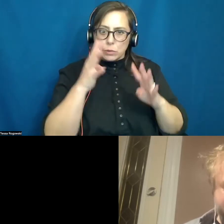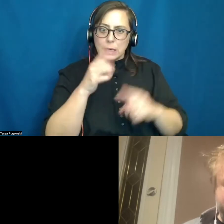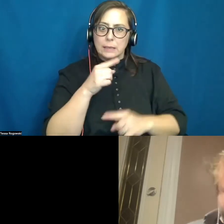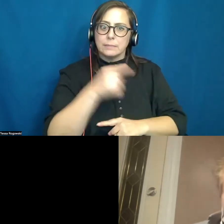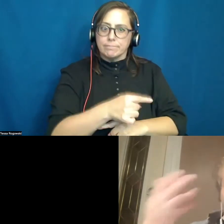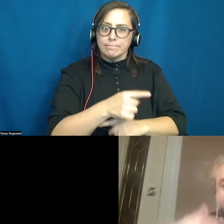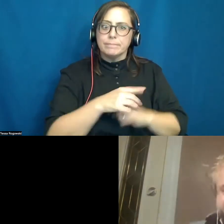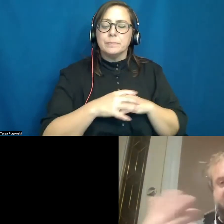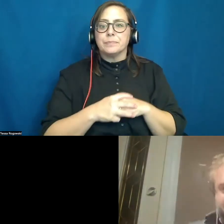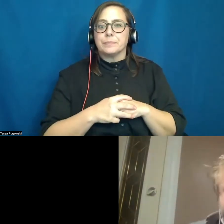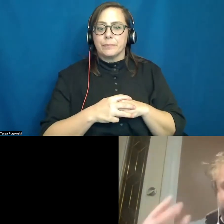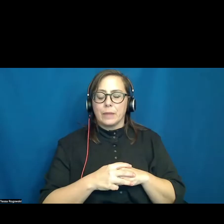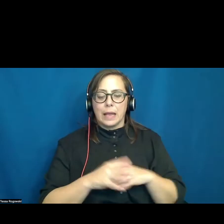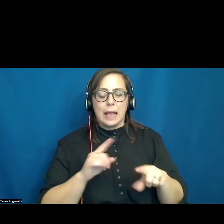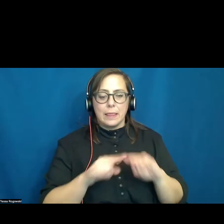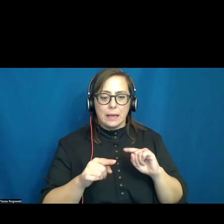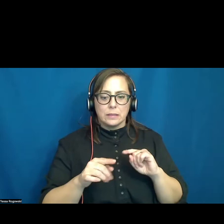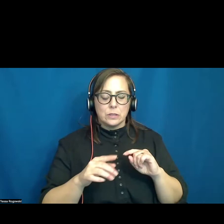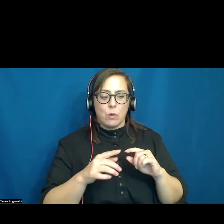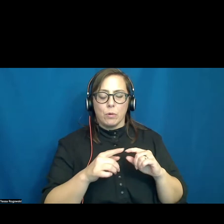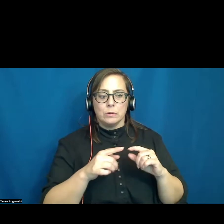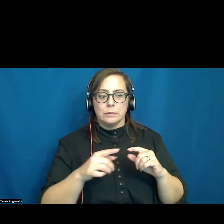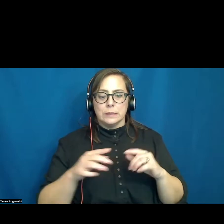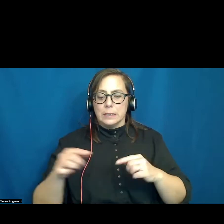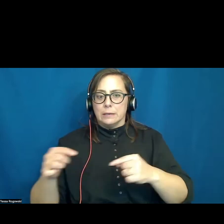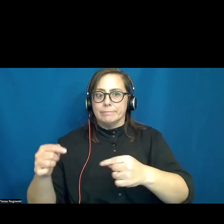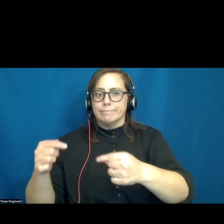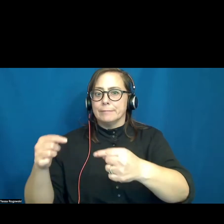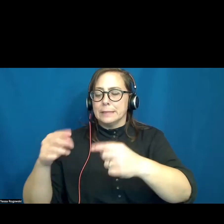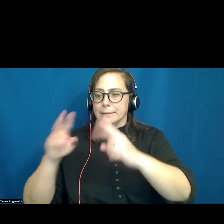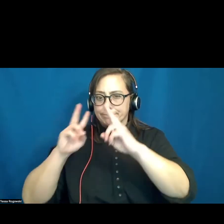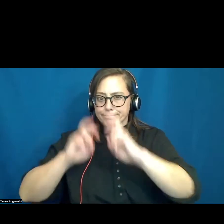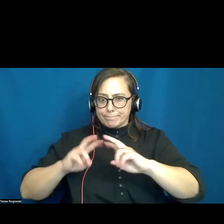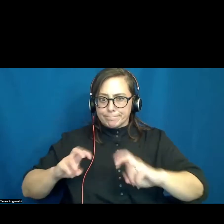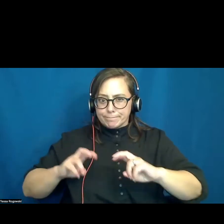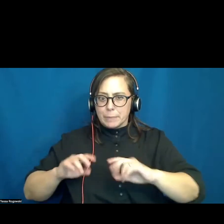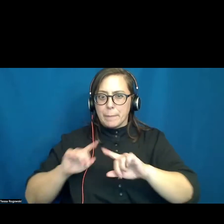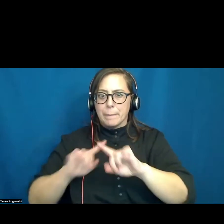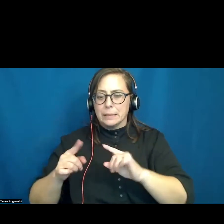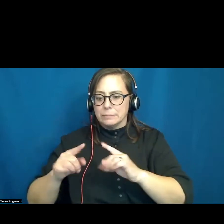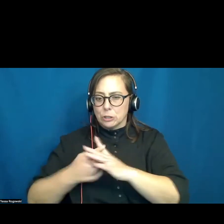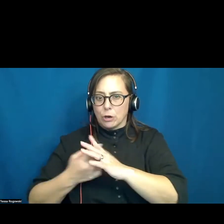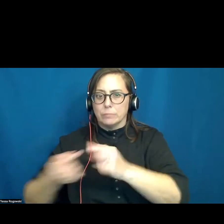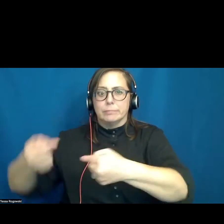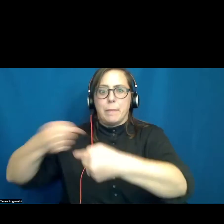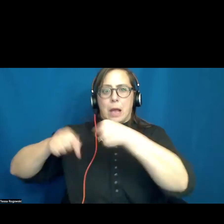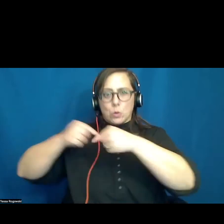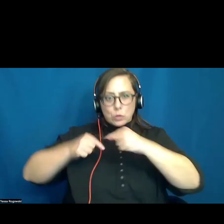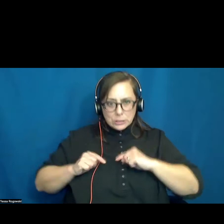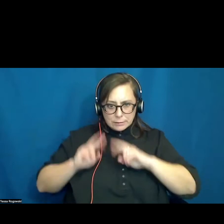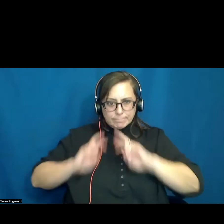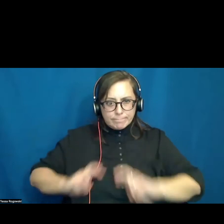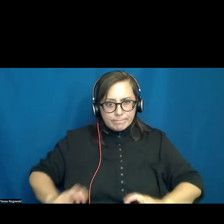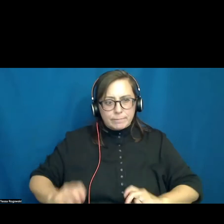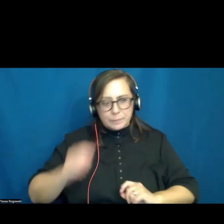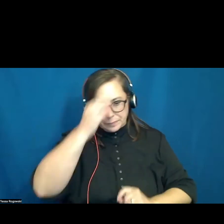kind of reverse engineer the theories around it. And with